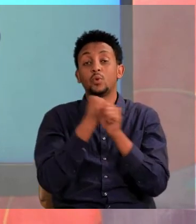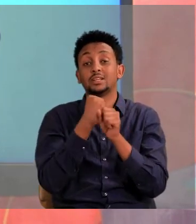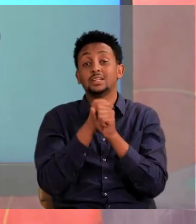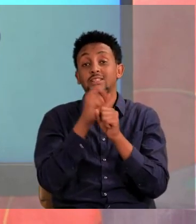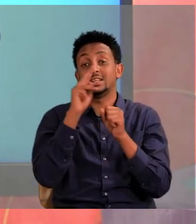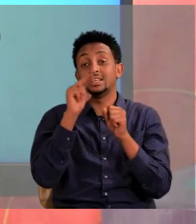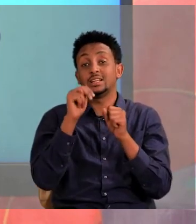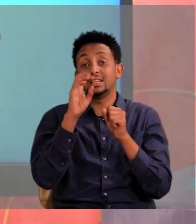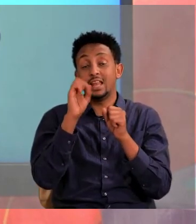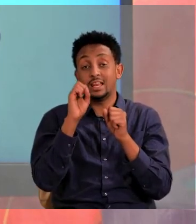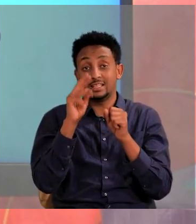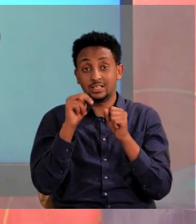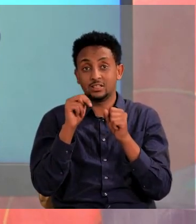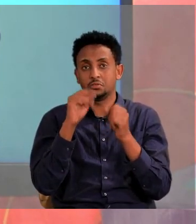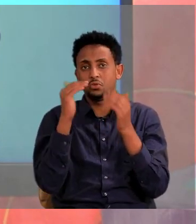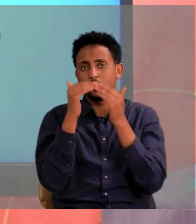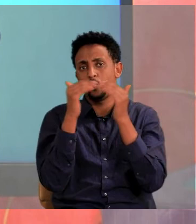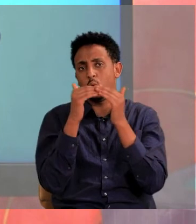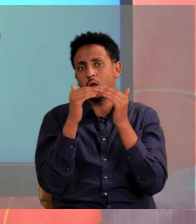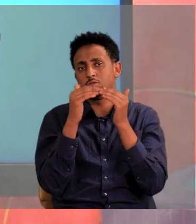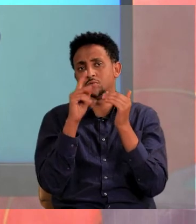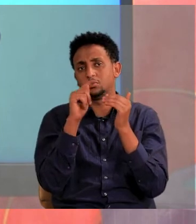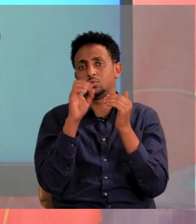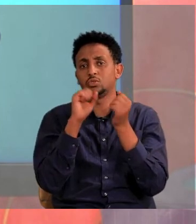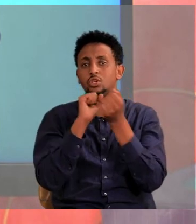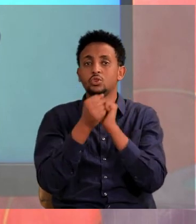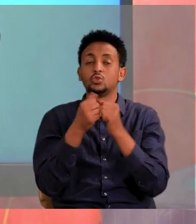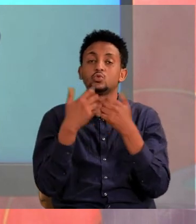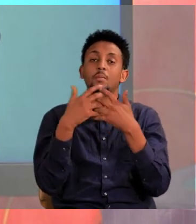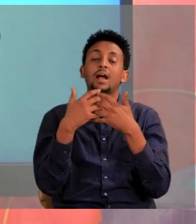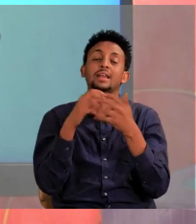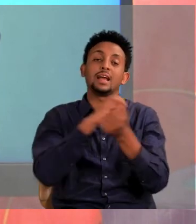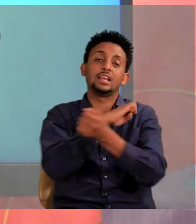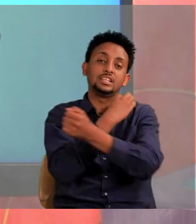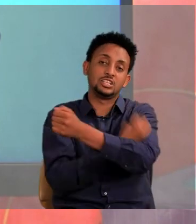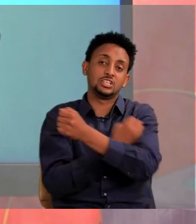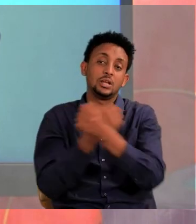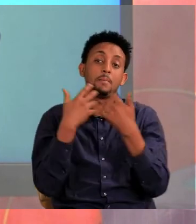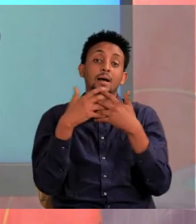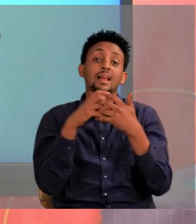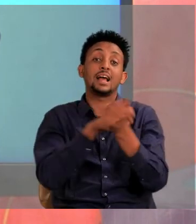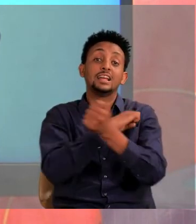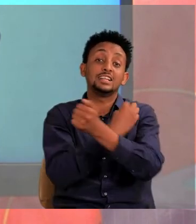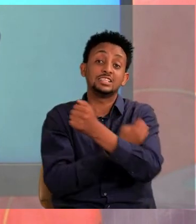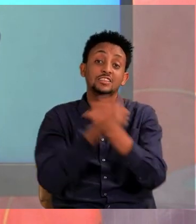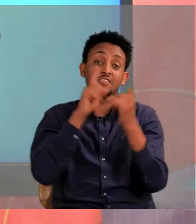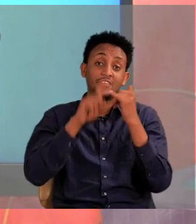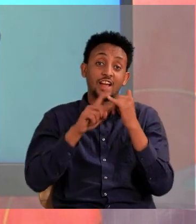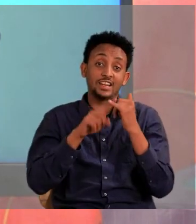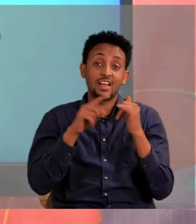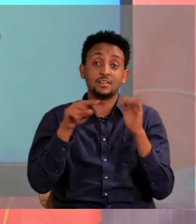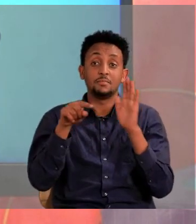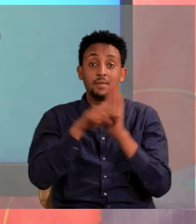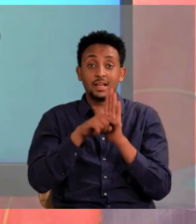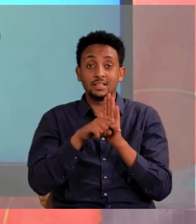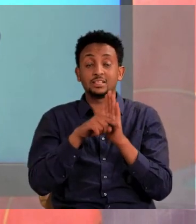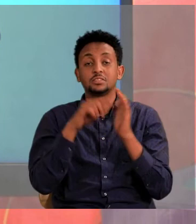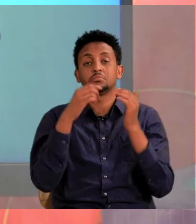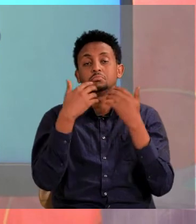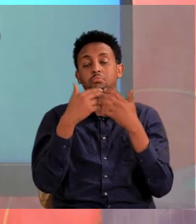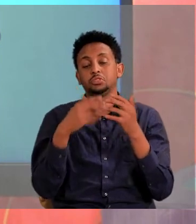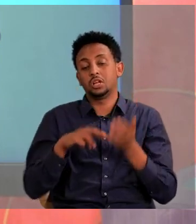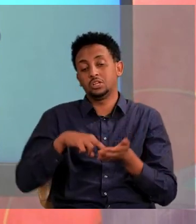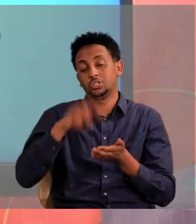by non-conservatives is equals to the change of mechanical energy. Mechanical energy final minus mechanical energy